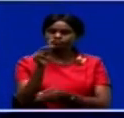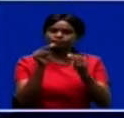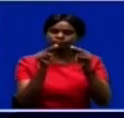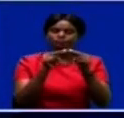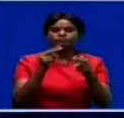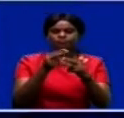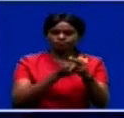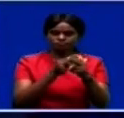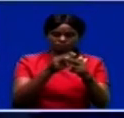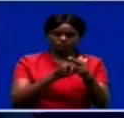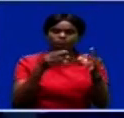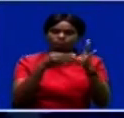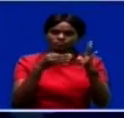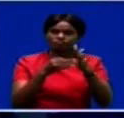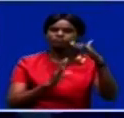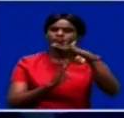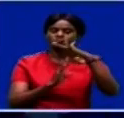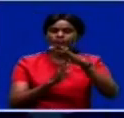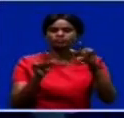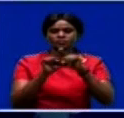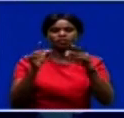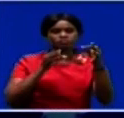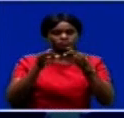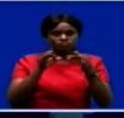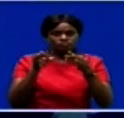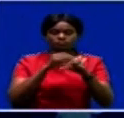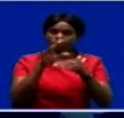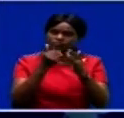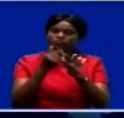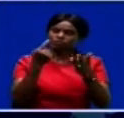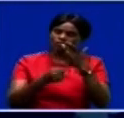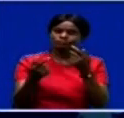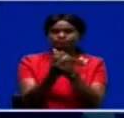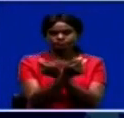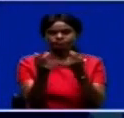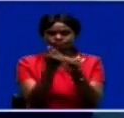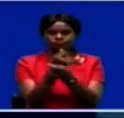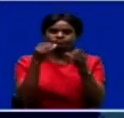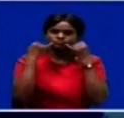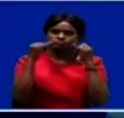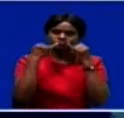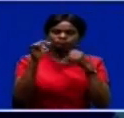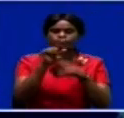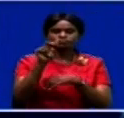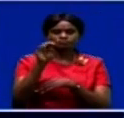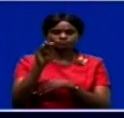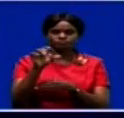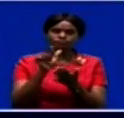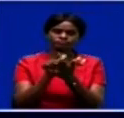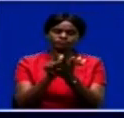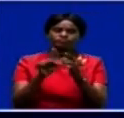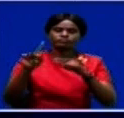month. Presidential spokesperson Amos Chanda has disclosed these and other changes to ZNBC News in Lusaka